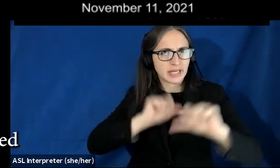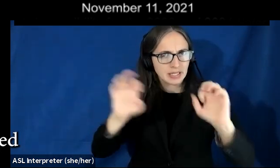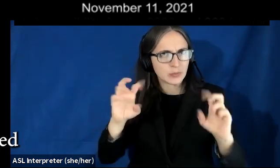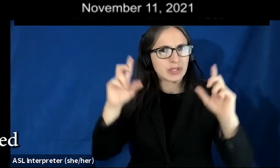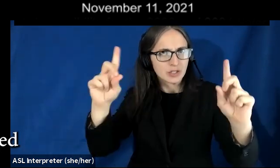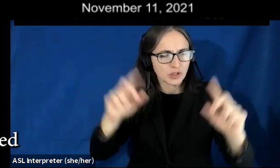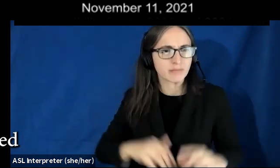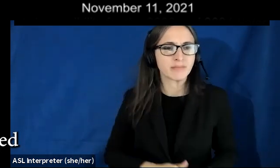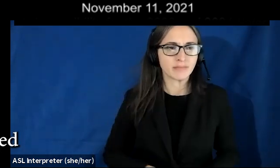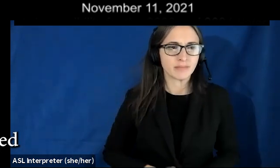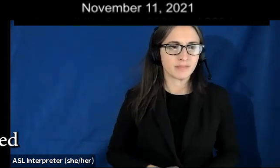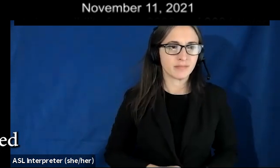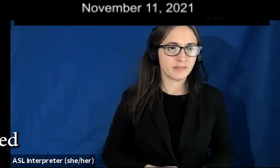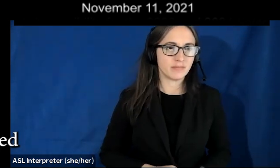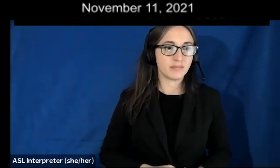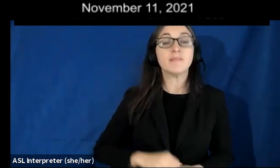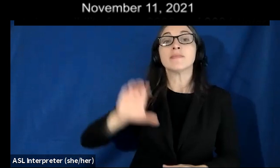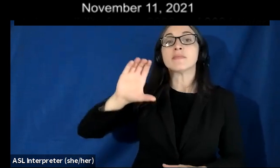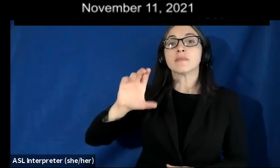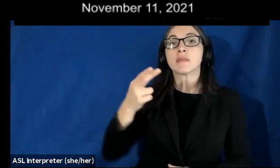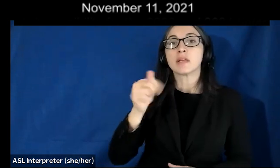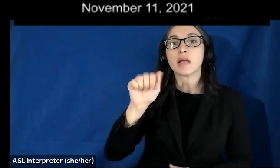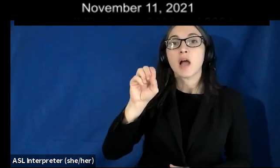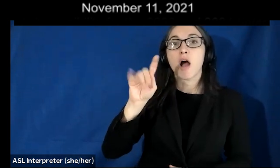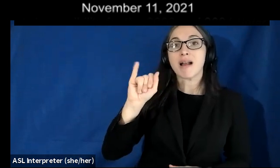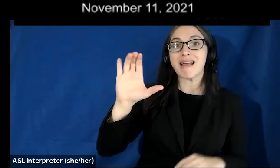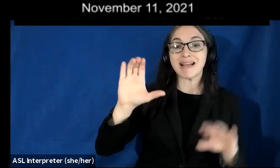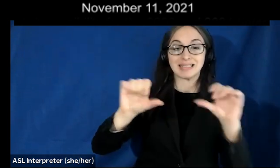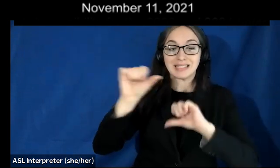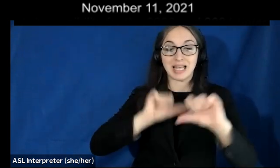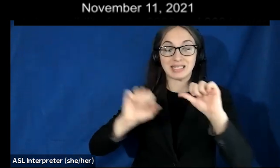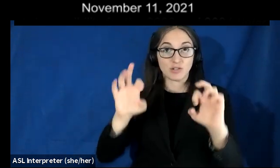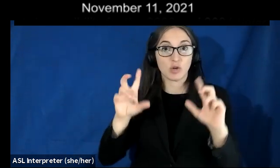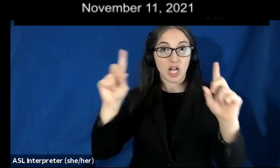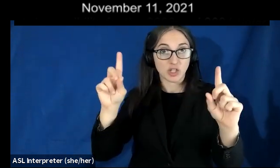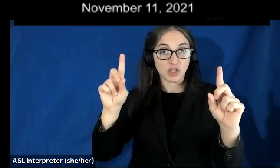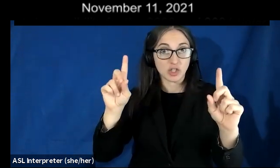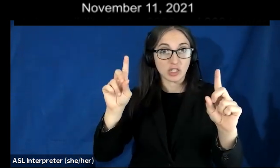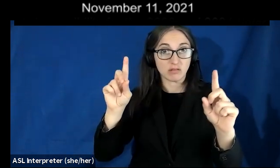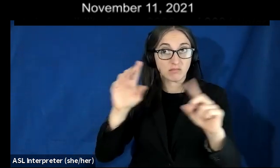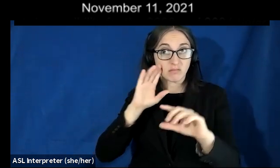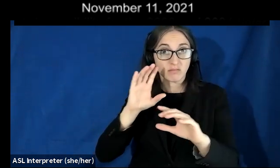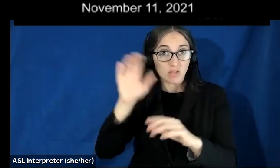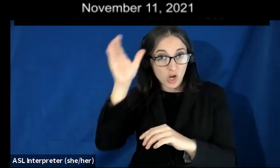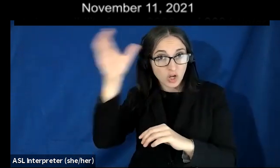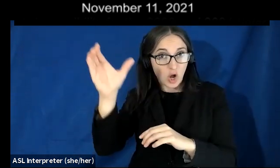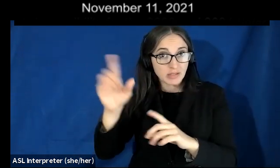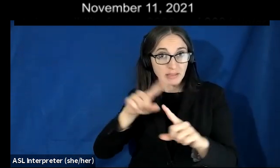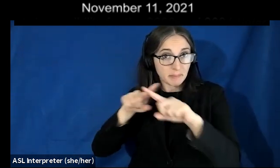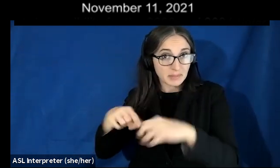Chaotic science education is based on the concepts of sustainable,